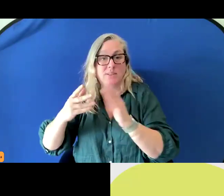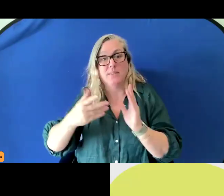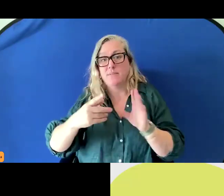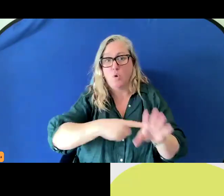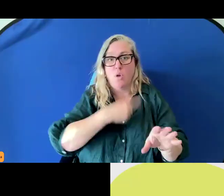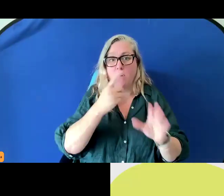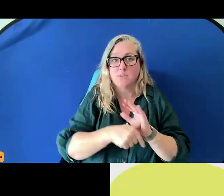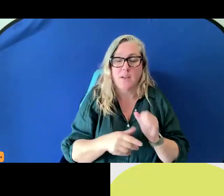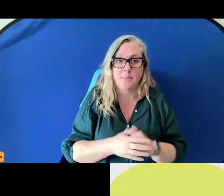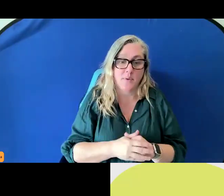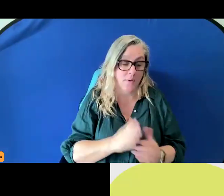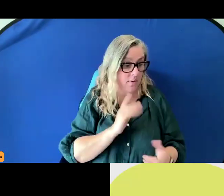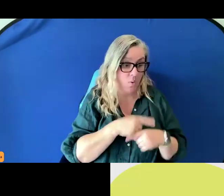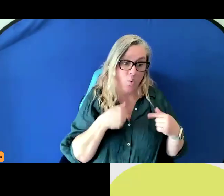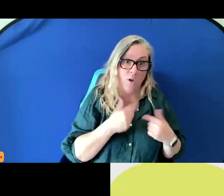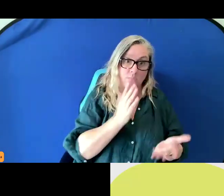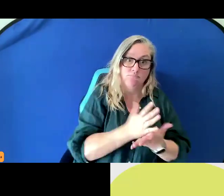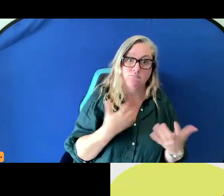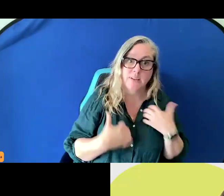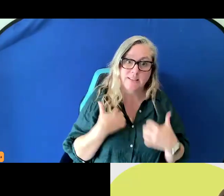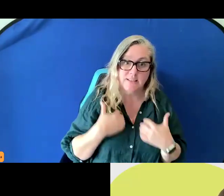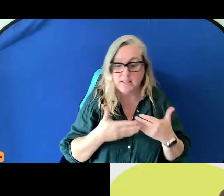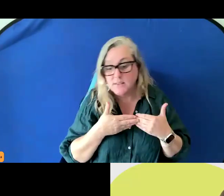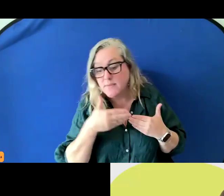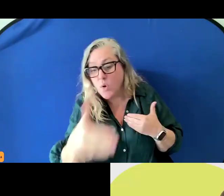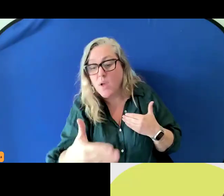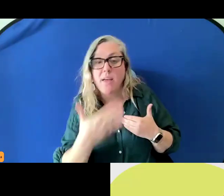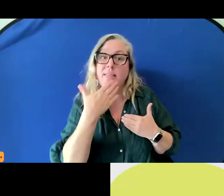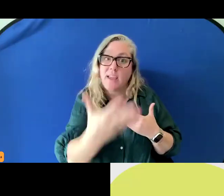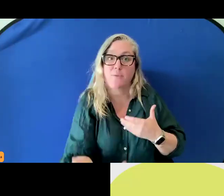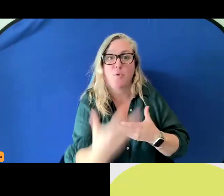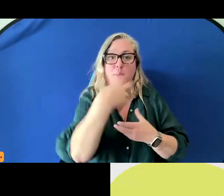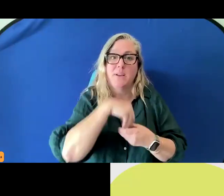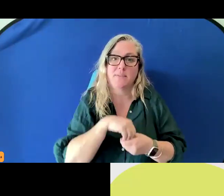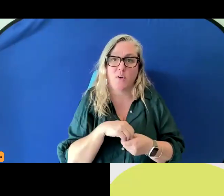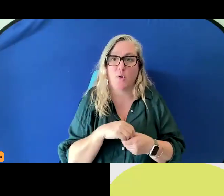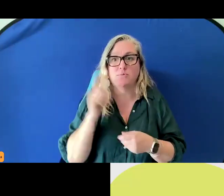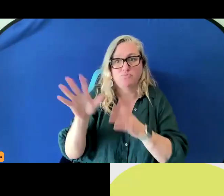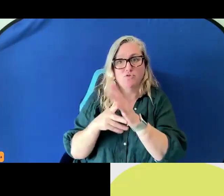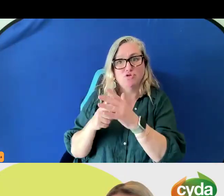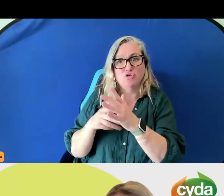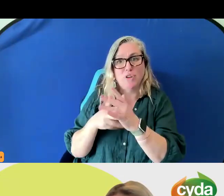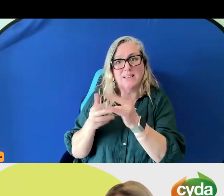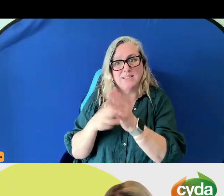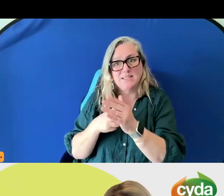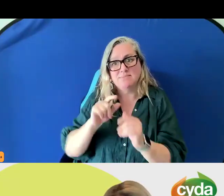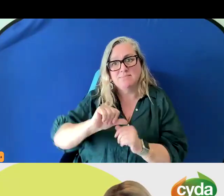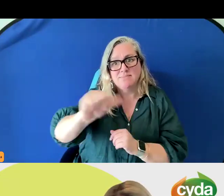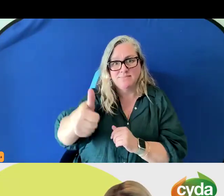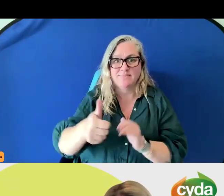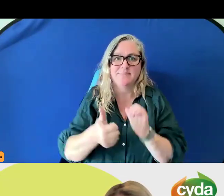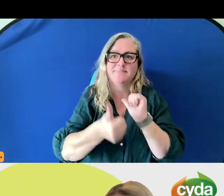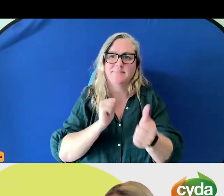and excited for what's still to come. Thank you for being part of this journey with us. Back to you, Jace.